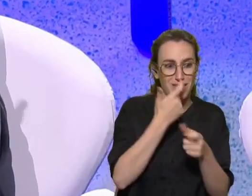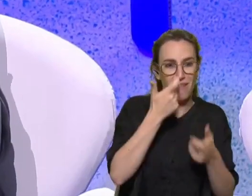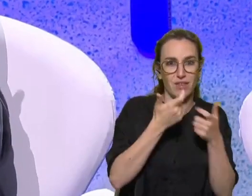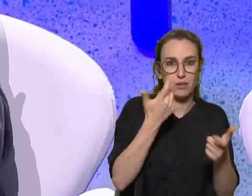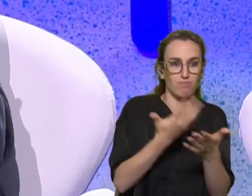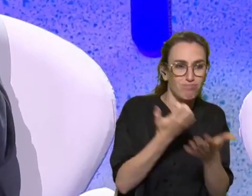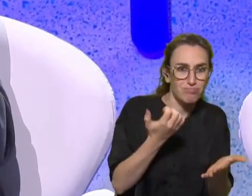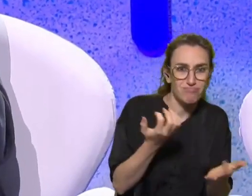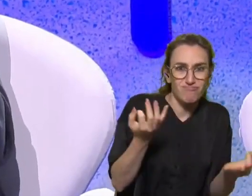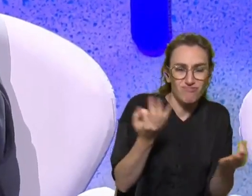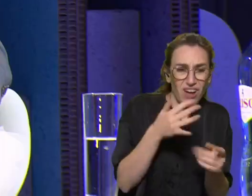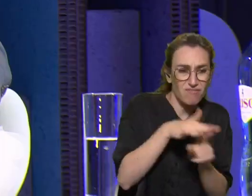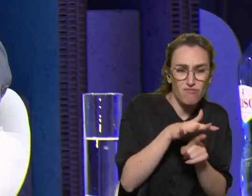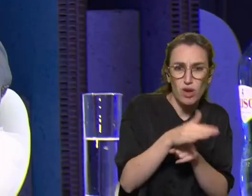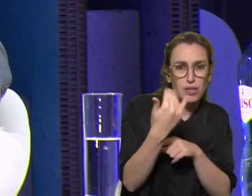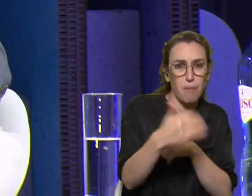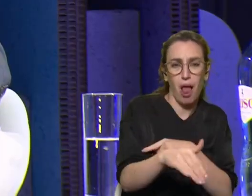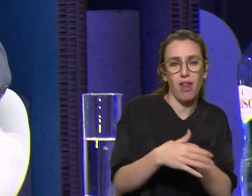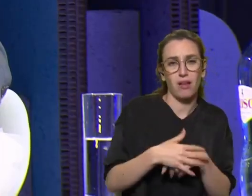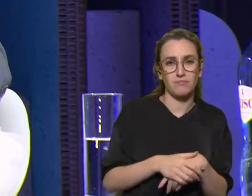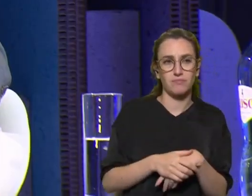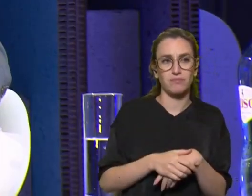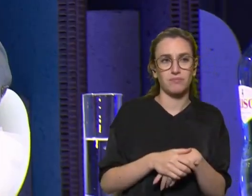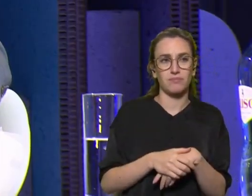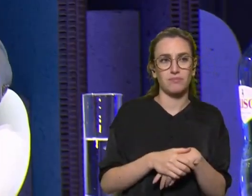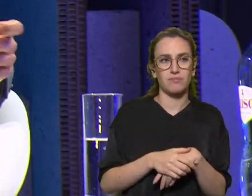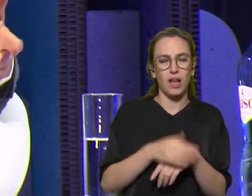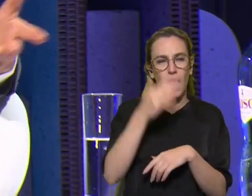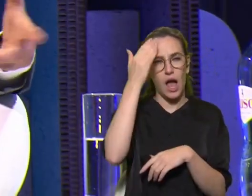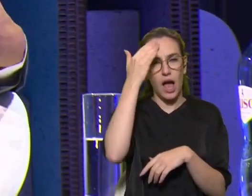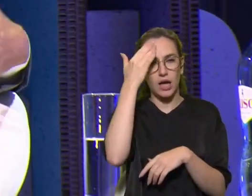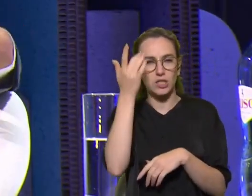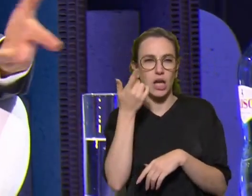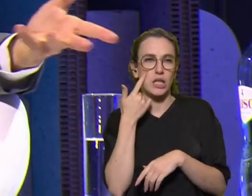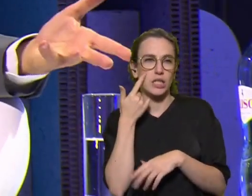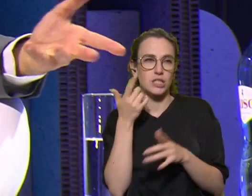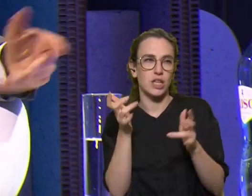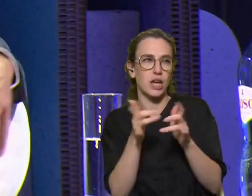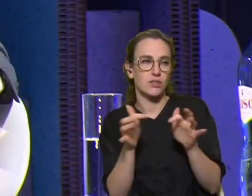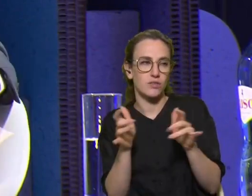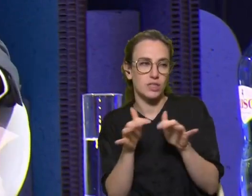people's productivity. And could AI